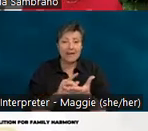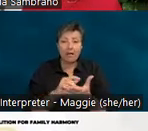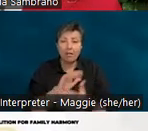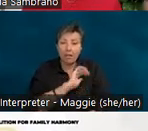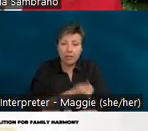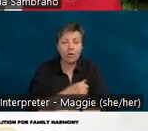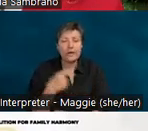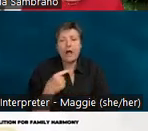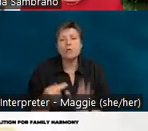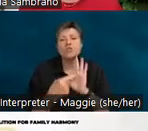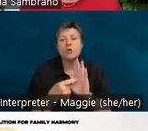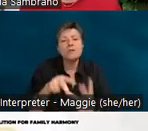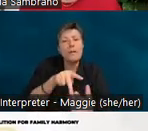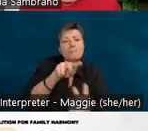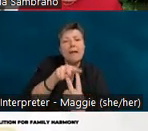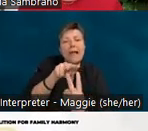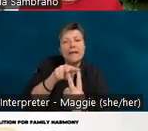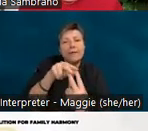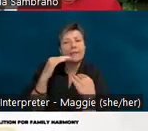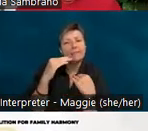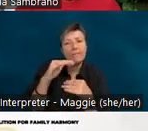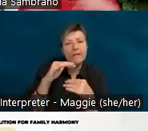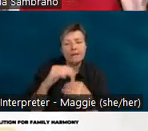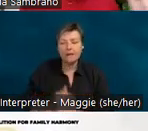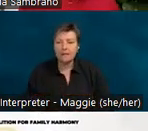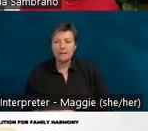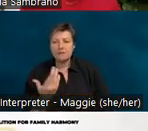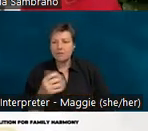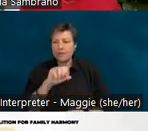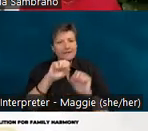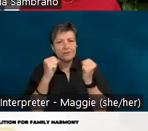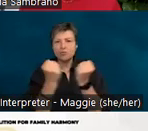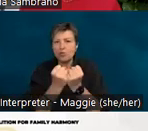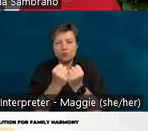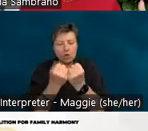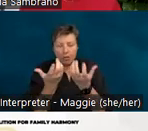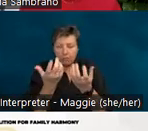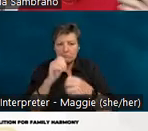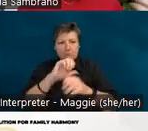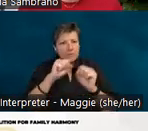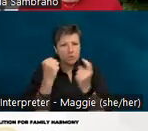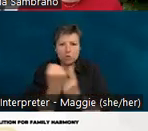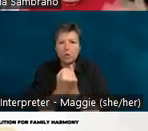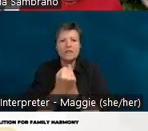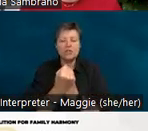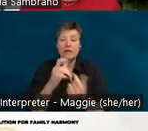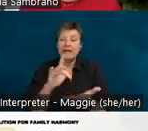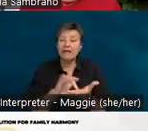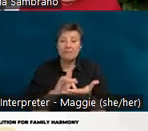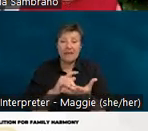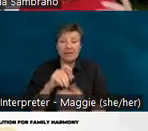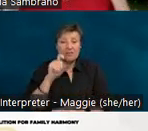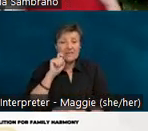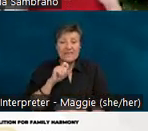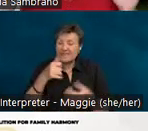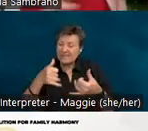a social construct that was created. So in medicine, a lot of times, sex is still viewed this way, gender is still viewed this